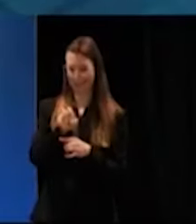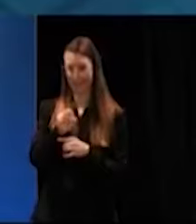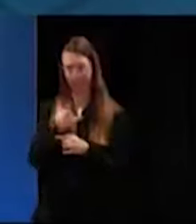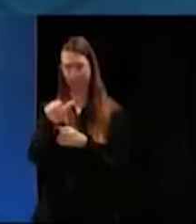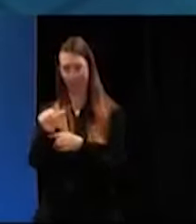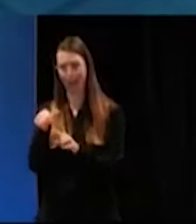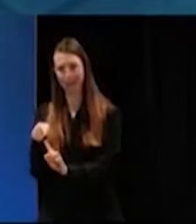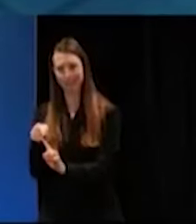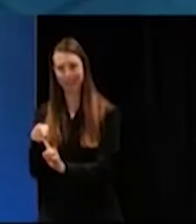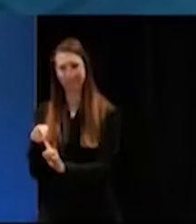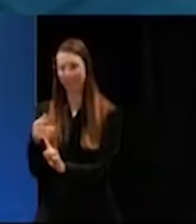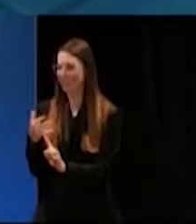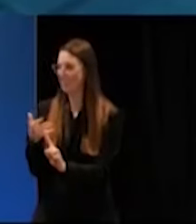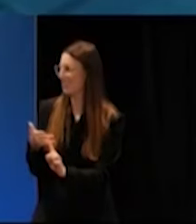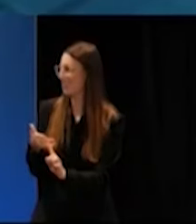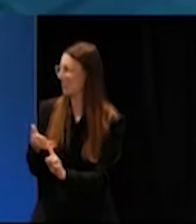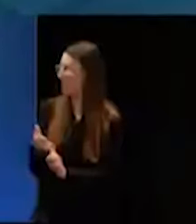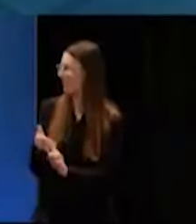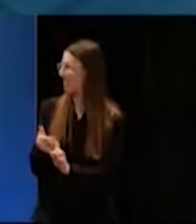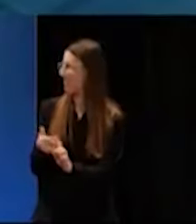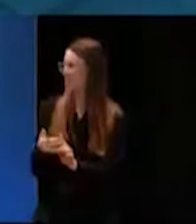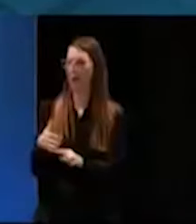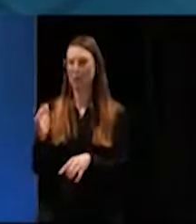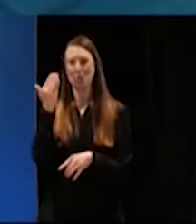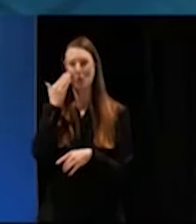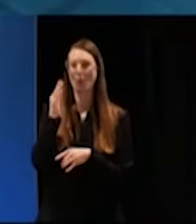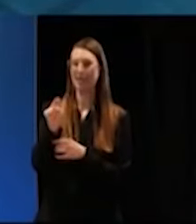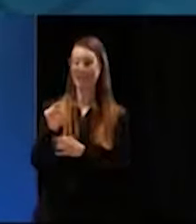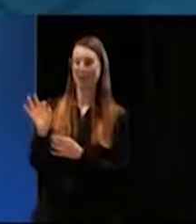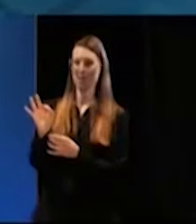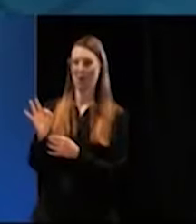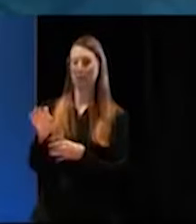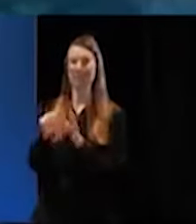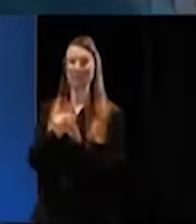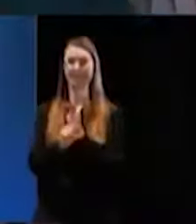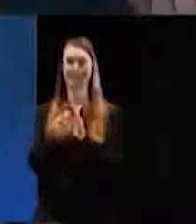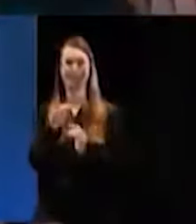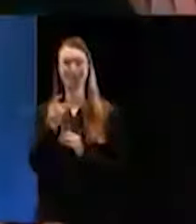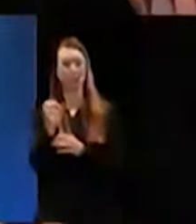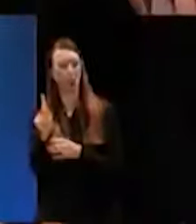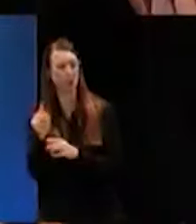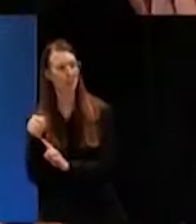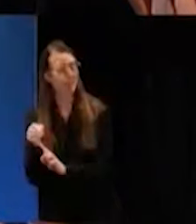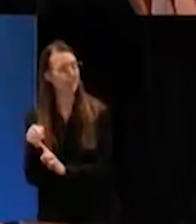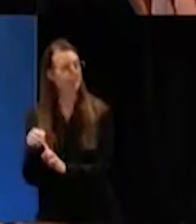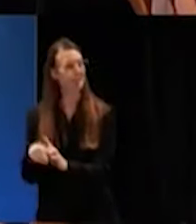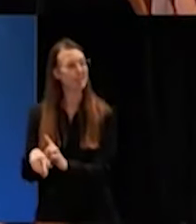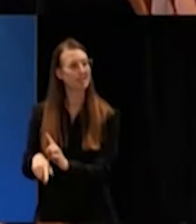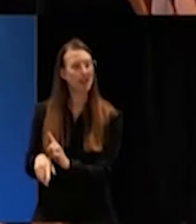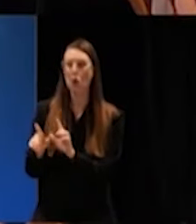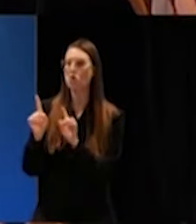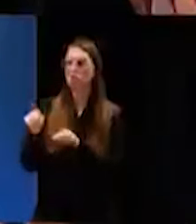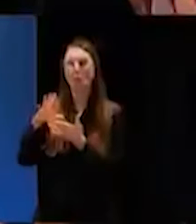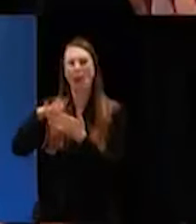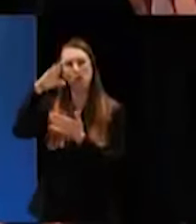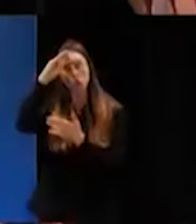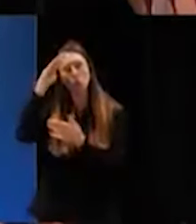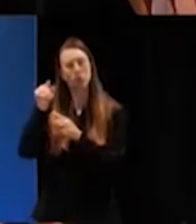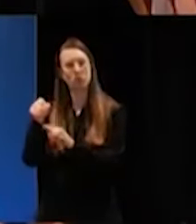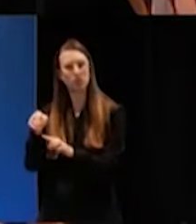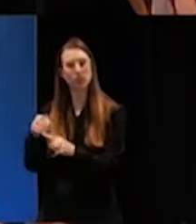giant statue. You have to go to Niagara Falls State Park, the oldest state park in America. There's a giant statue of him. Go and learn. Make sure the next